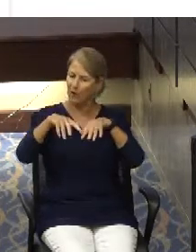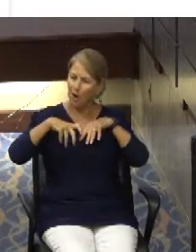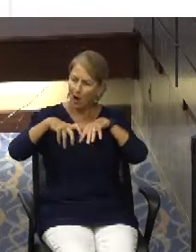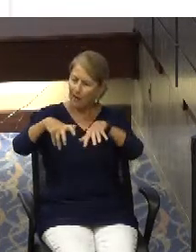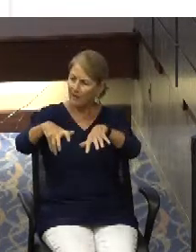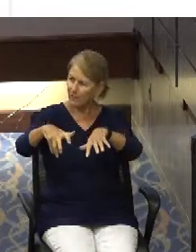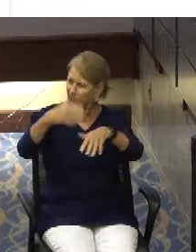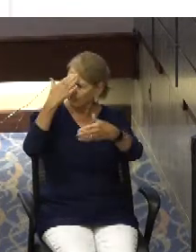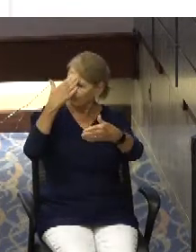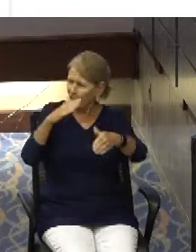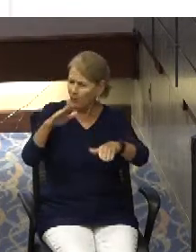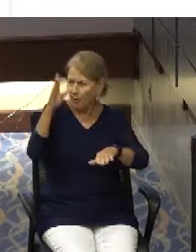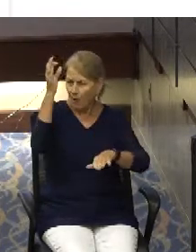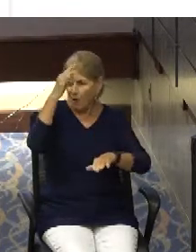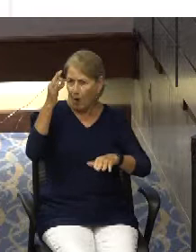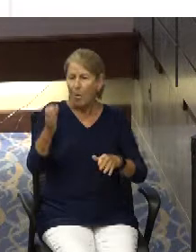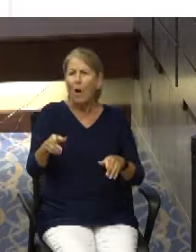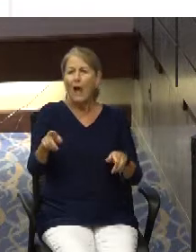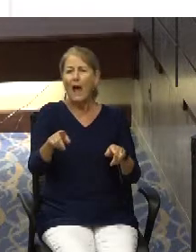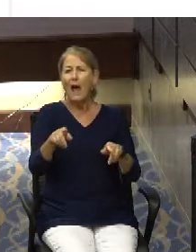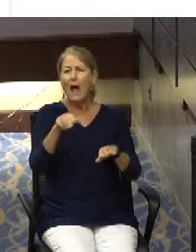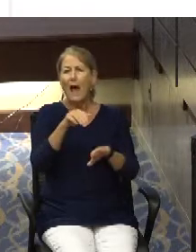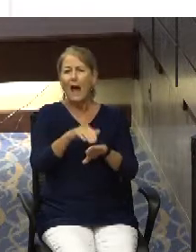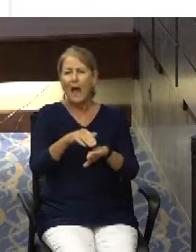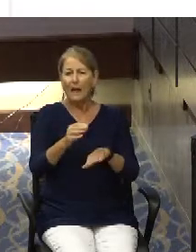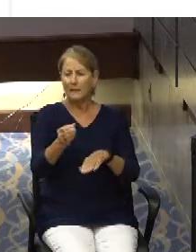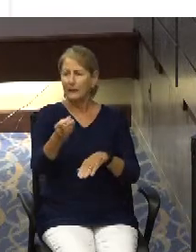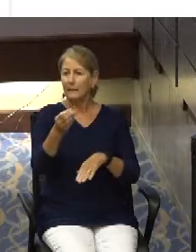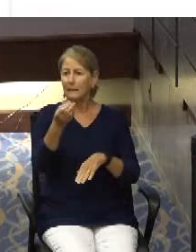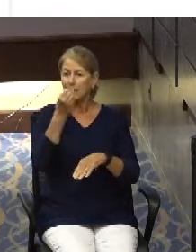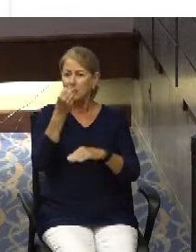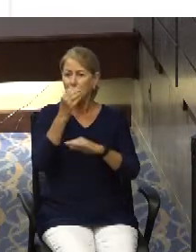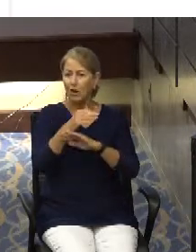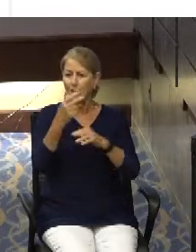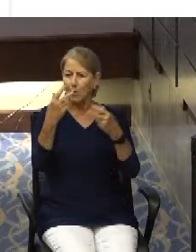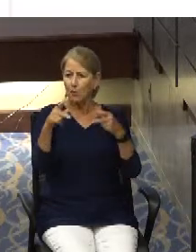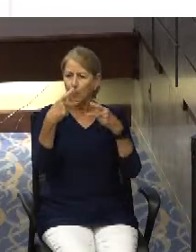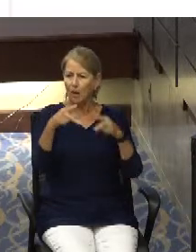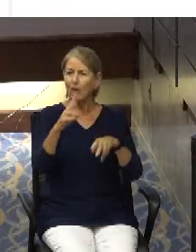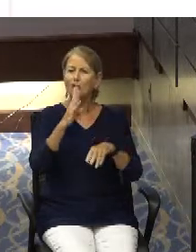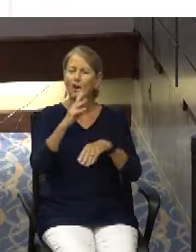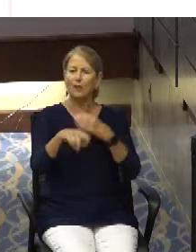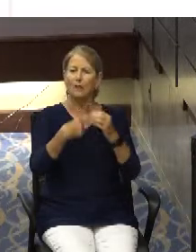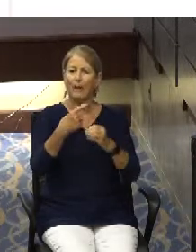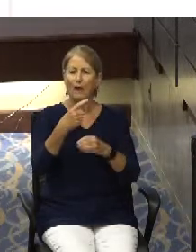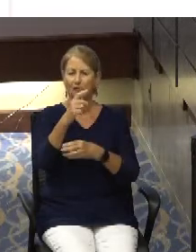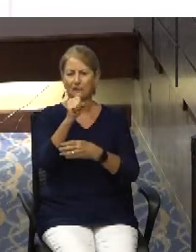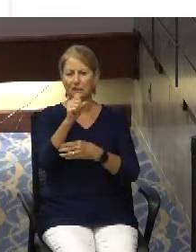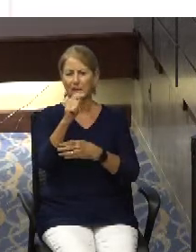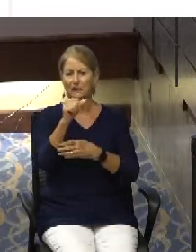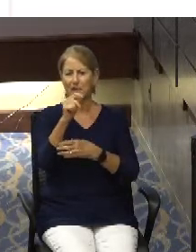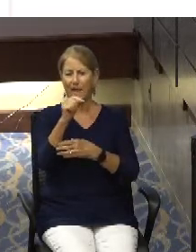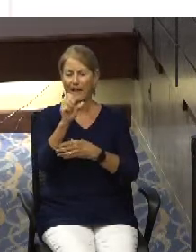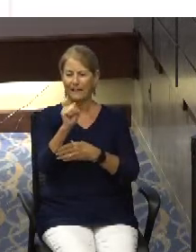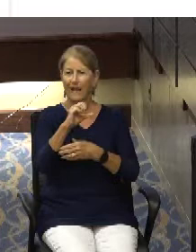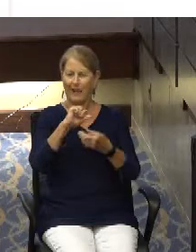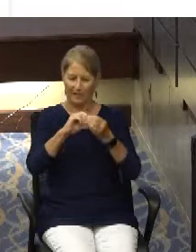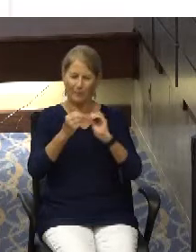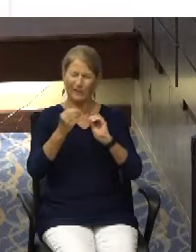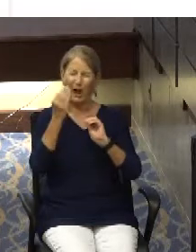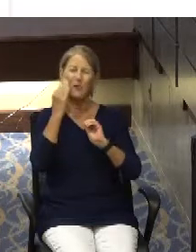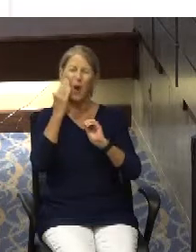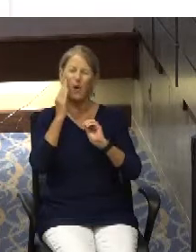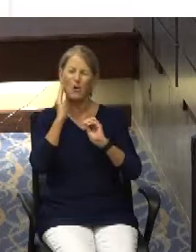so, as you're at your dinner parties and talking about stats and numbers, 'cause I know y'all want to. This is